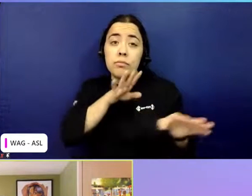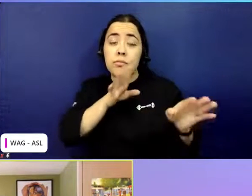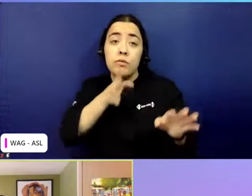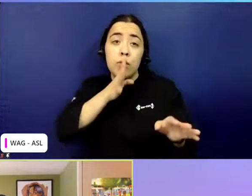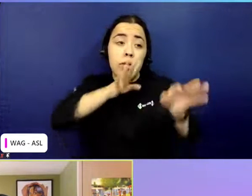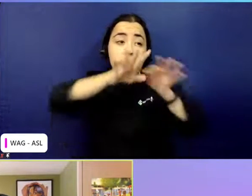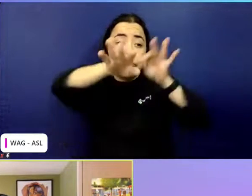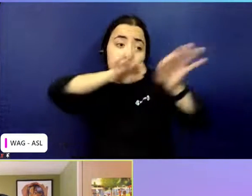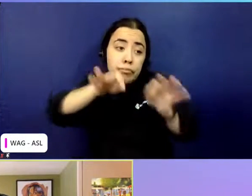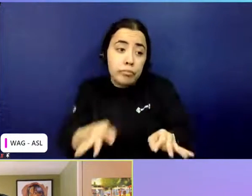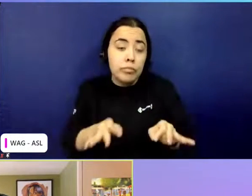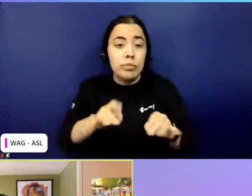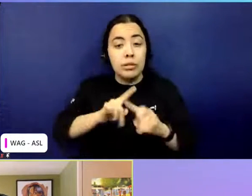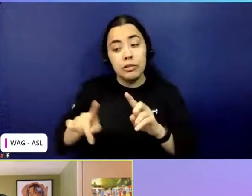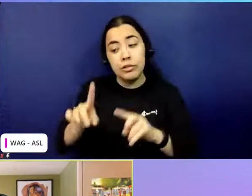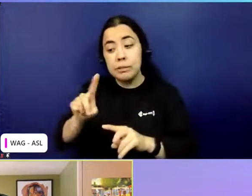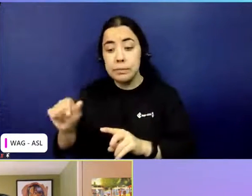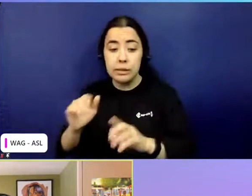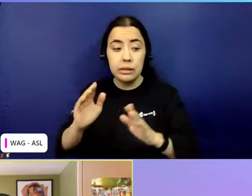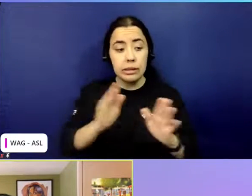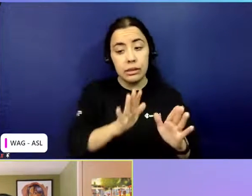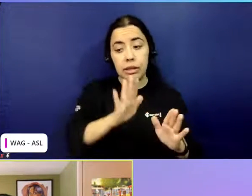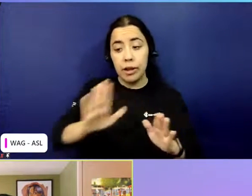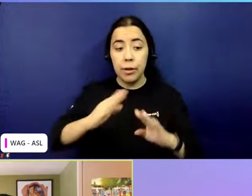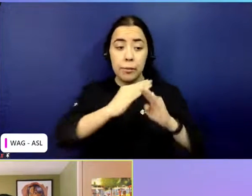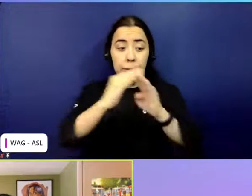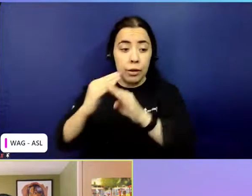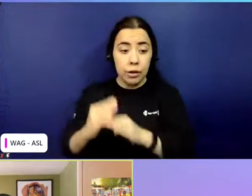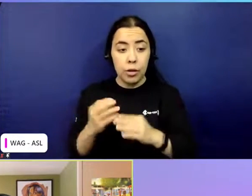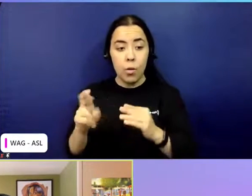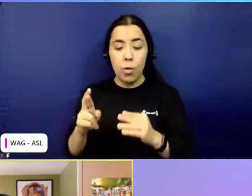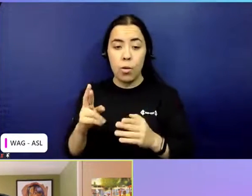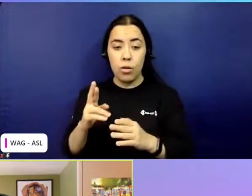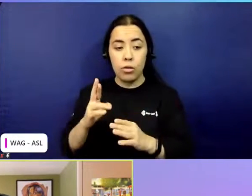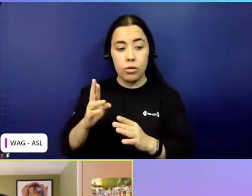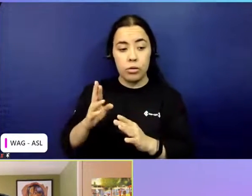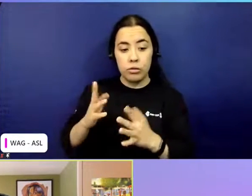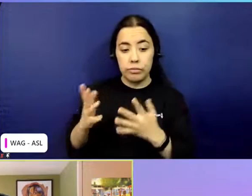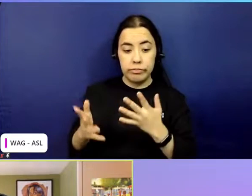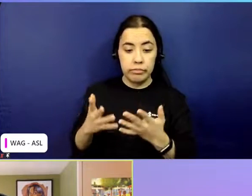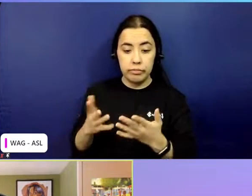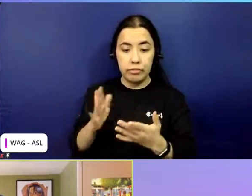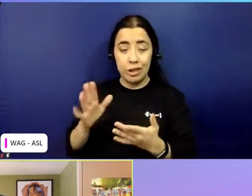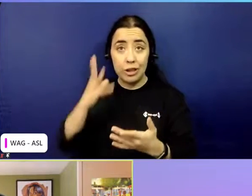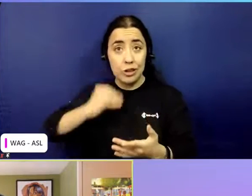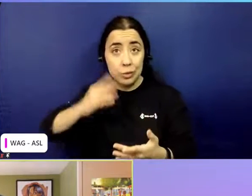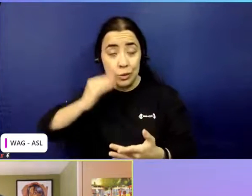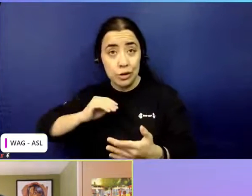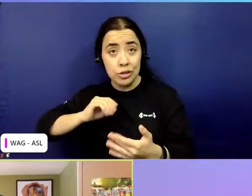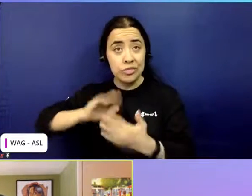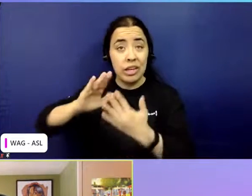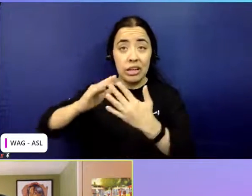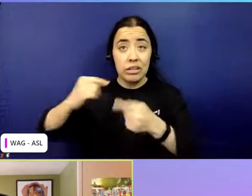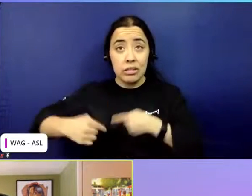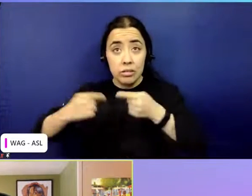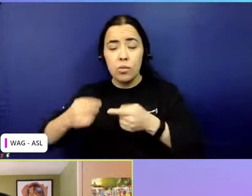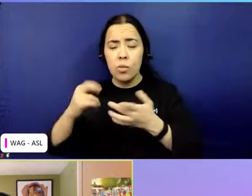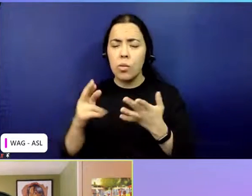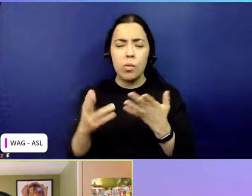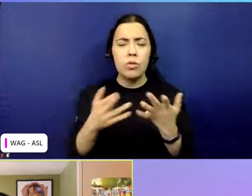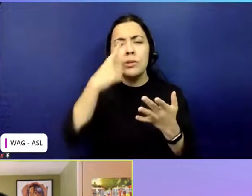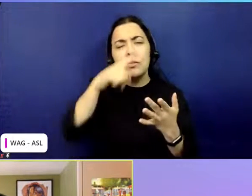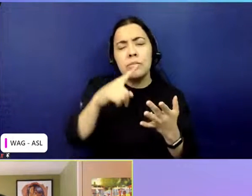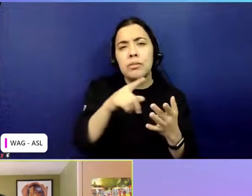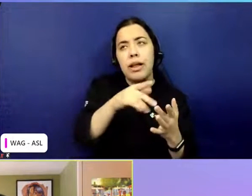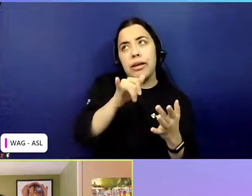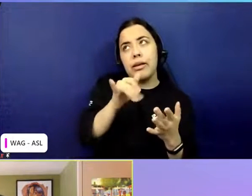and barriers that might, or what might be faced with people with disabilities? Is there resources that you would say, hey,